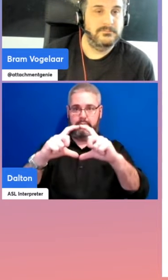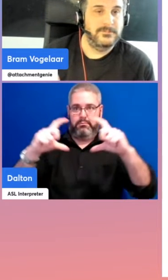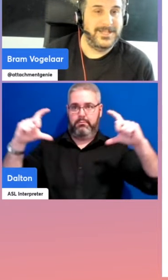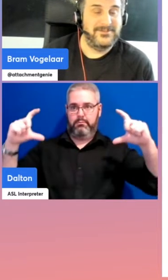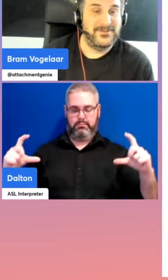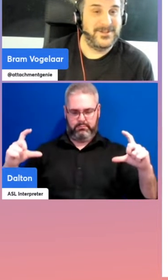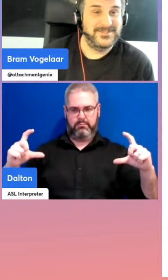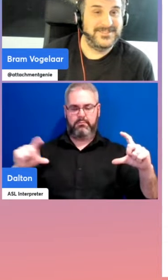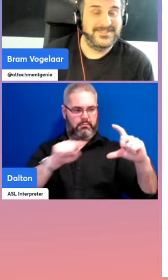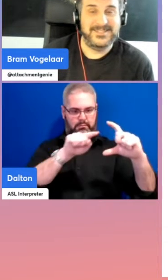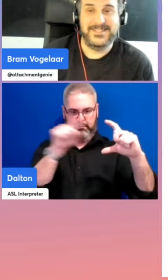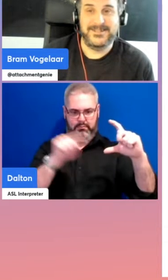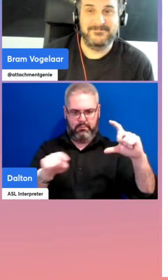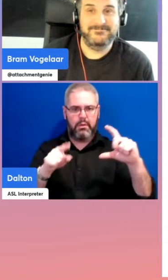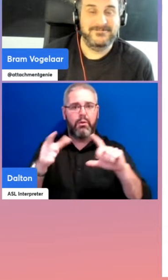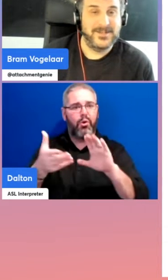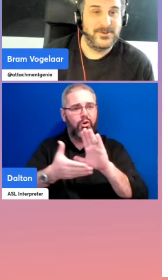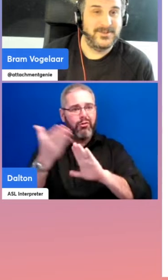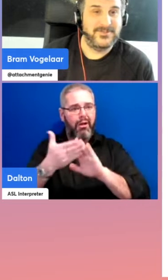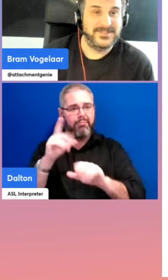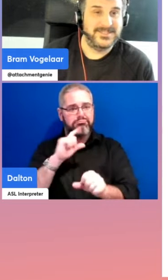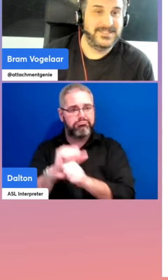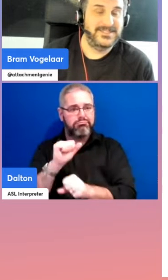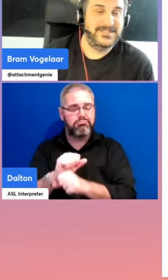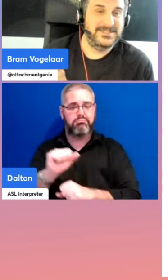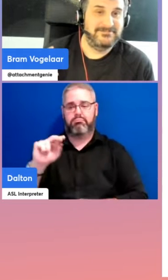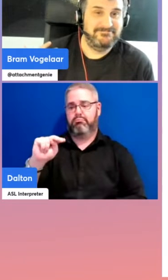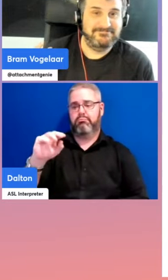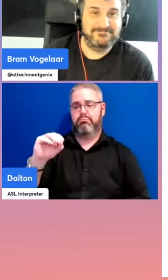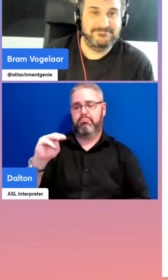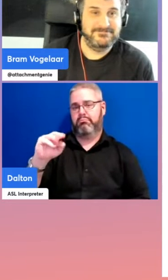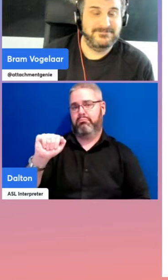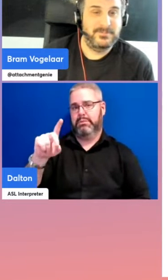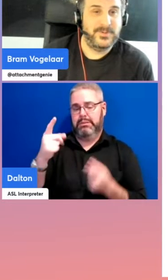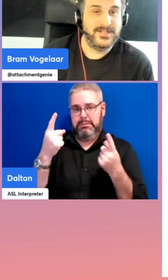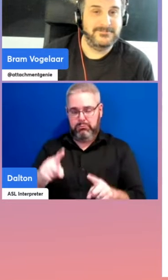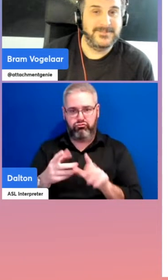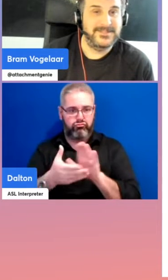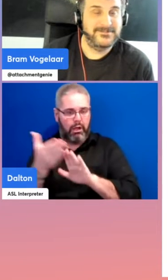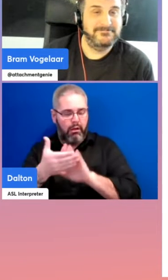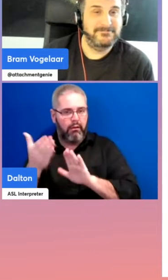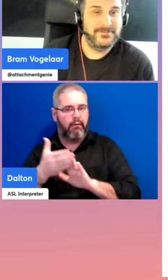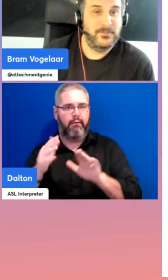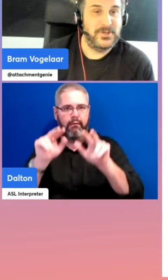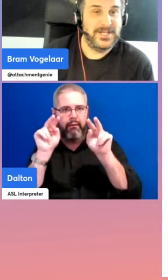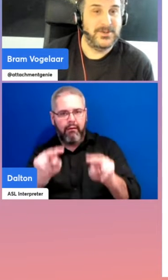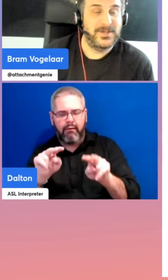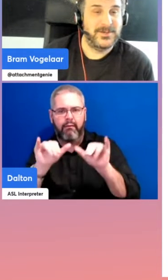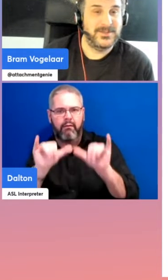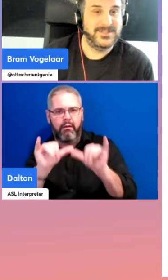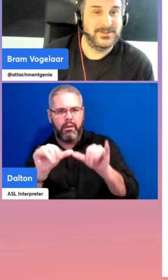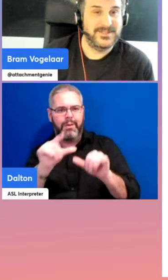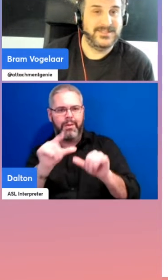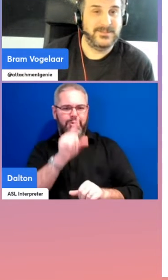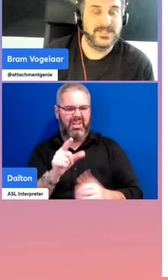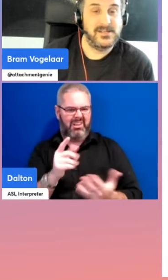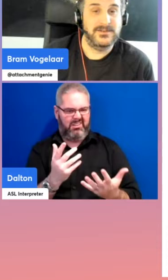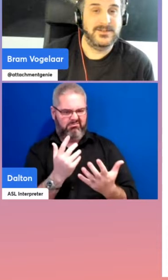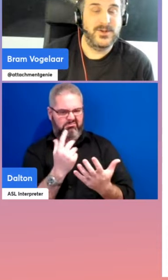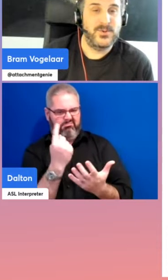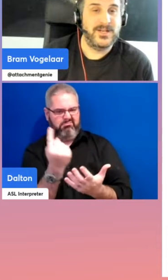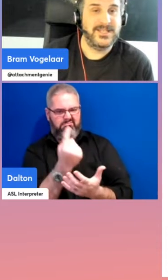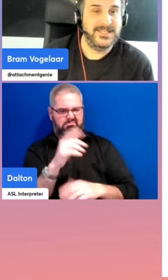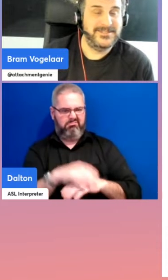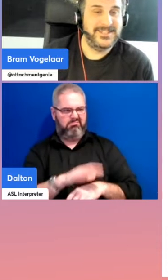Right. If it runs, now Nomad runs it, but it's pretty lonely on this little